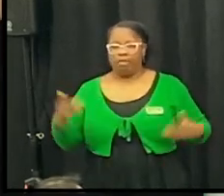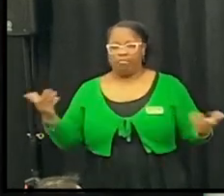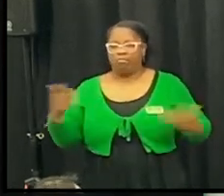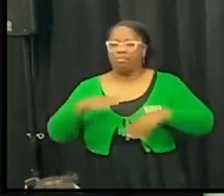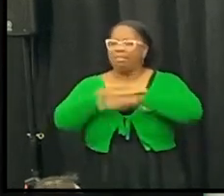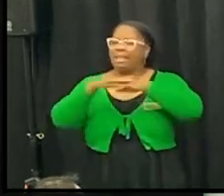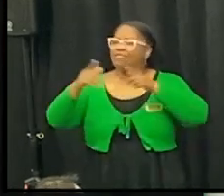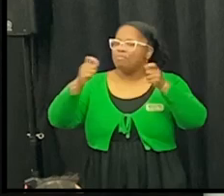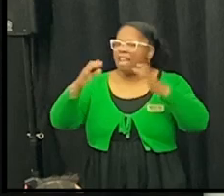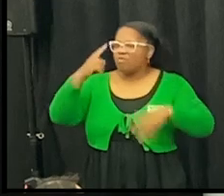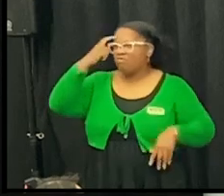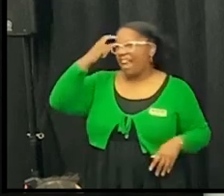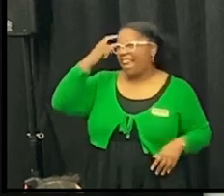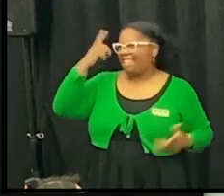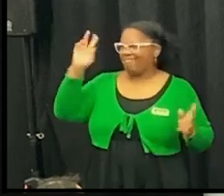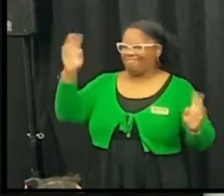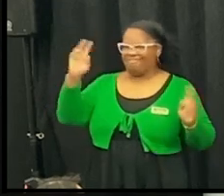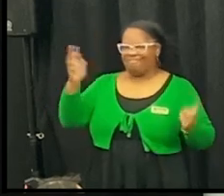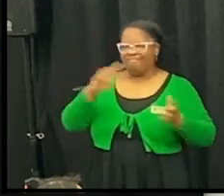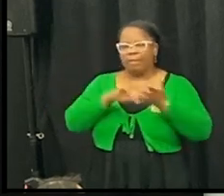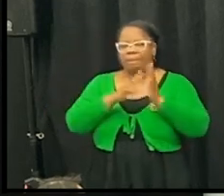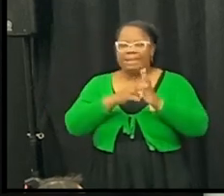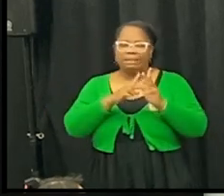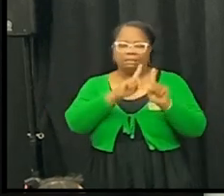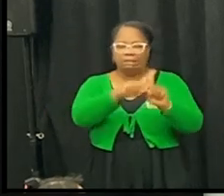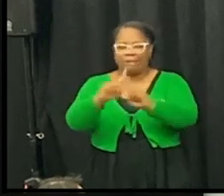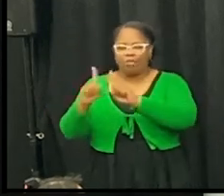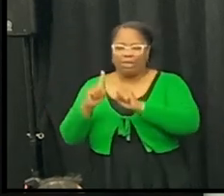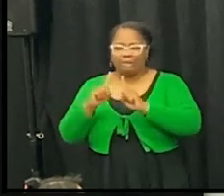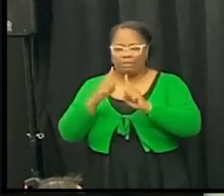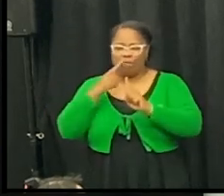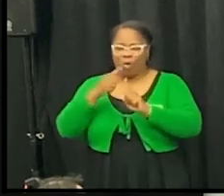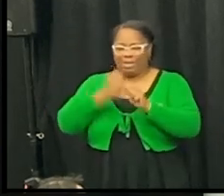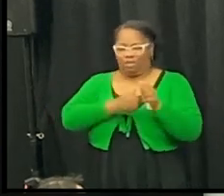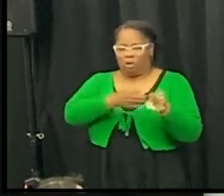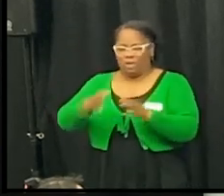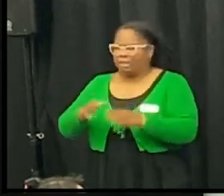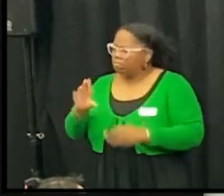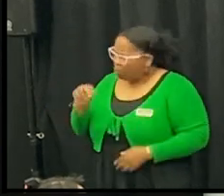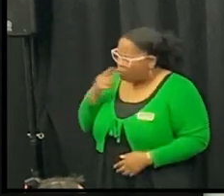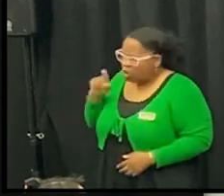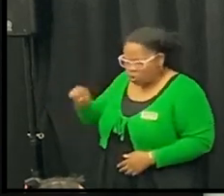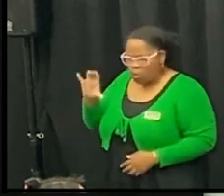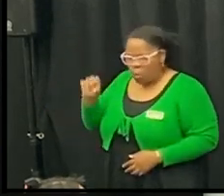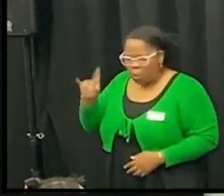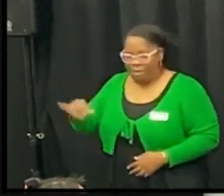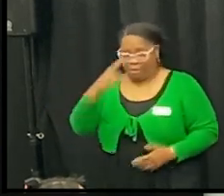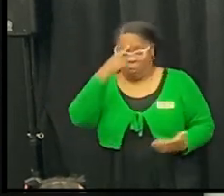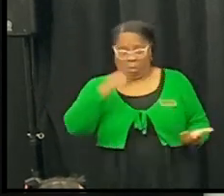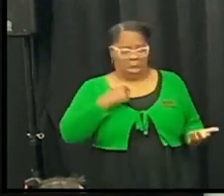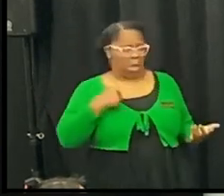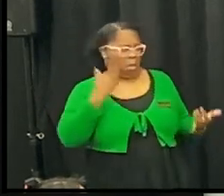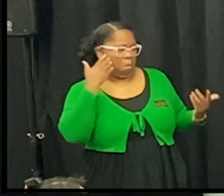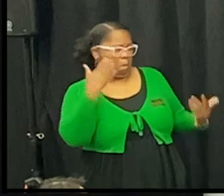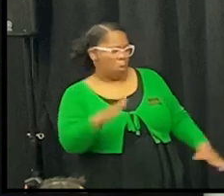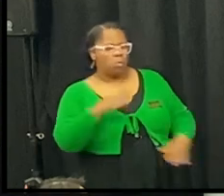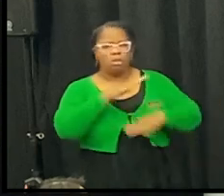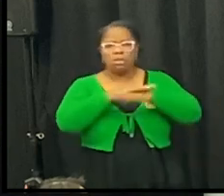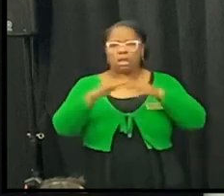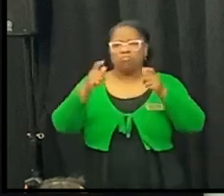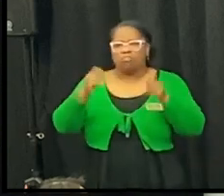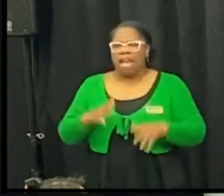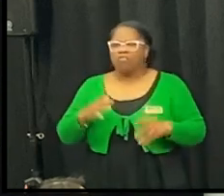Stage manager brain. I mean, it really means different things for different people. What does it mean for you, Cody? For me, I don't know. I think, as a stage manager,